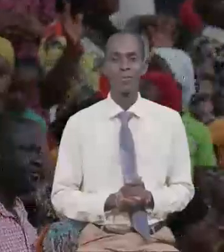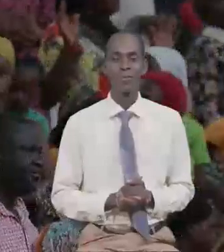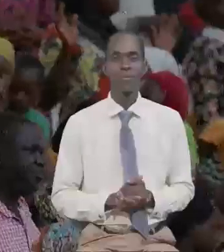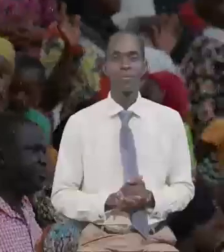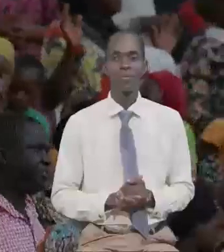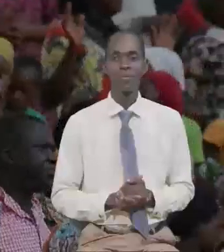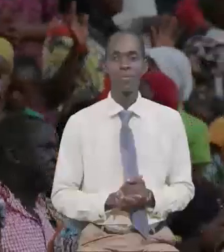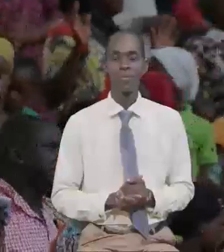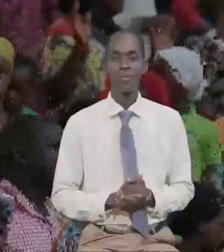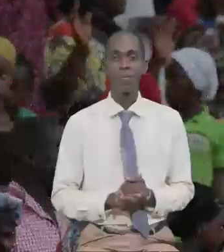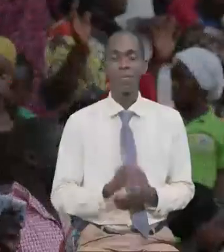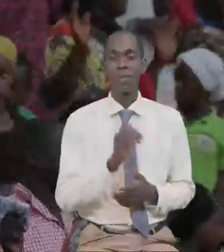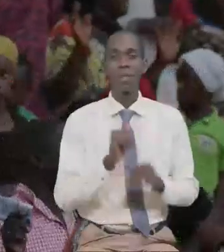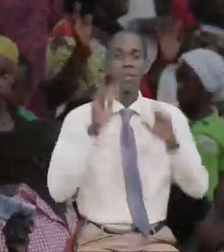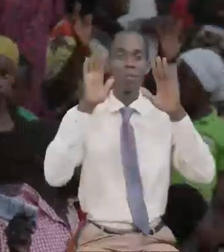Lifetime miracle.